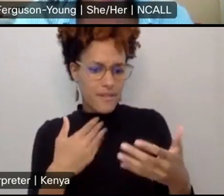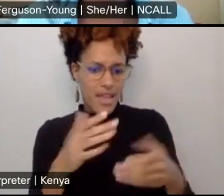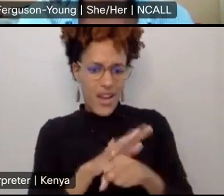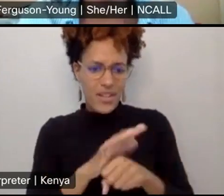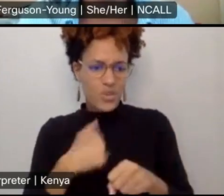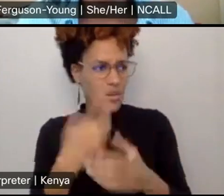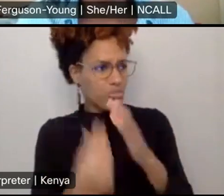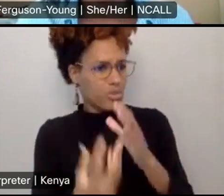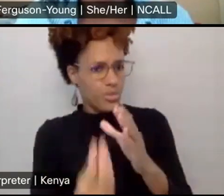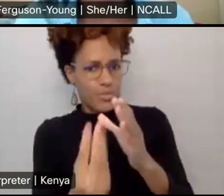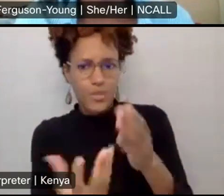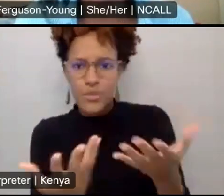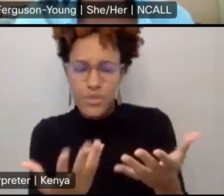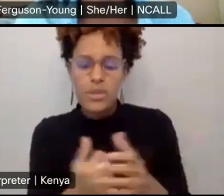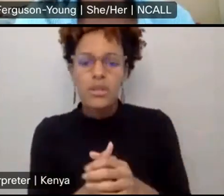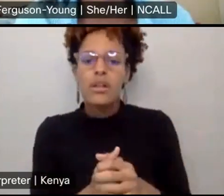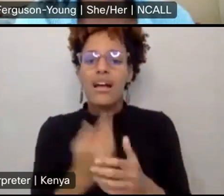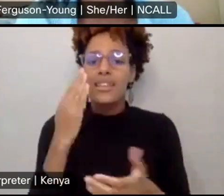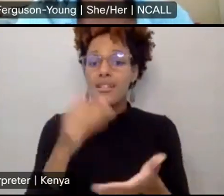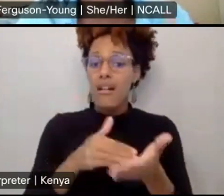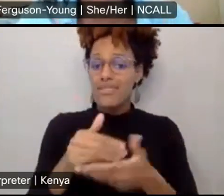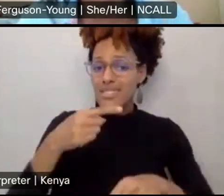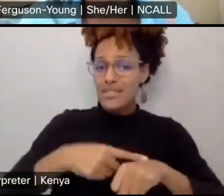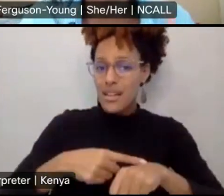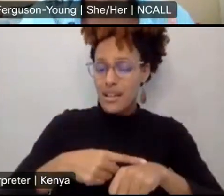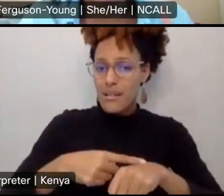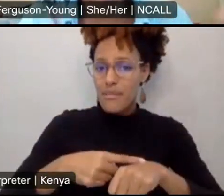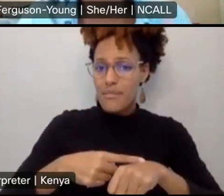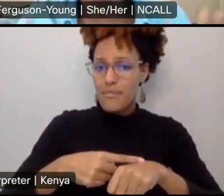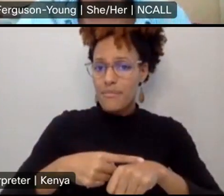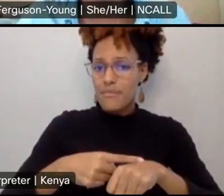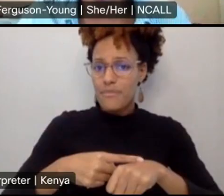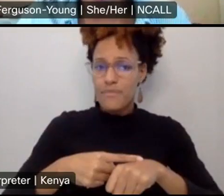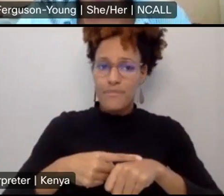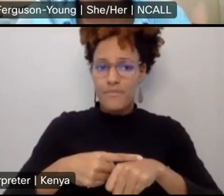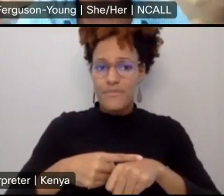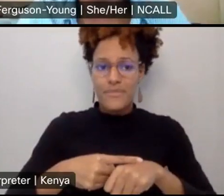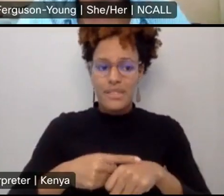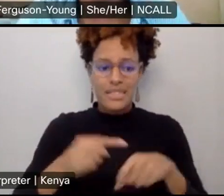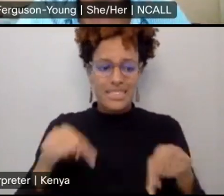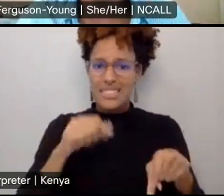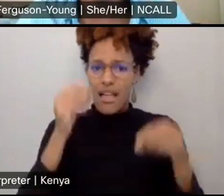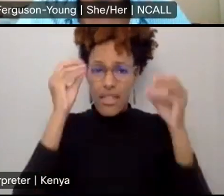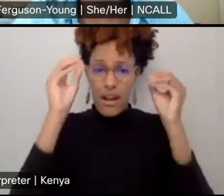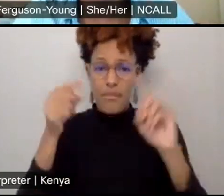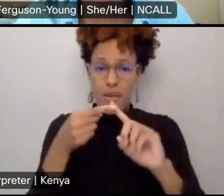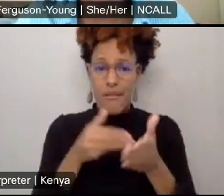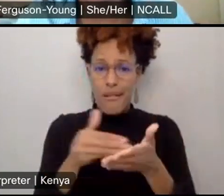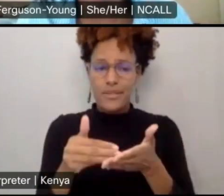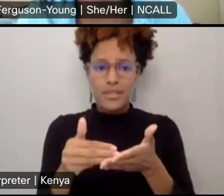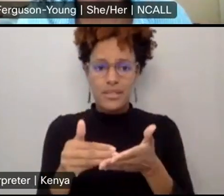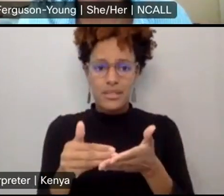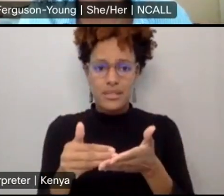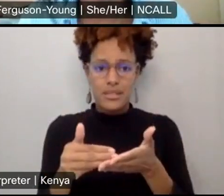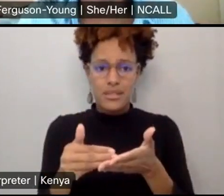missing? I think oftentimes, you just kind of, it's just not really thought about, or, kind of the question is, when I worked at the